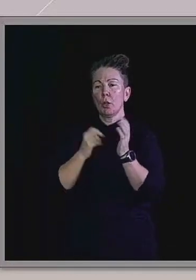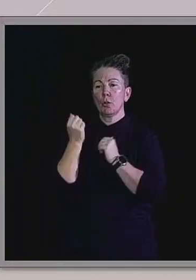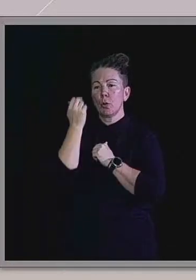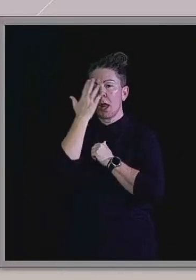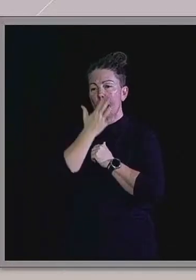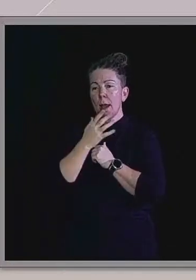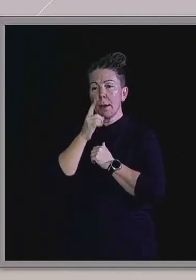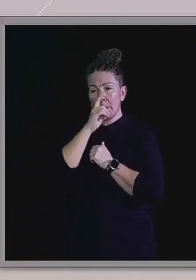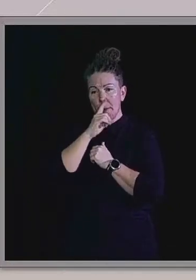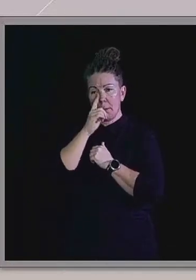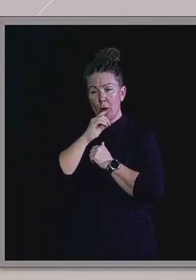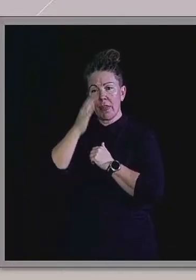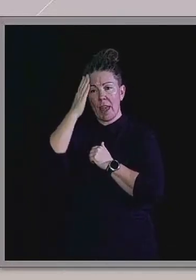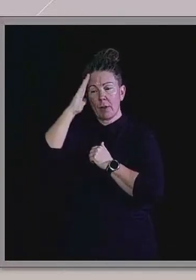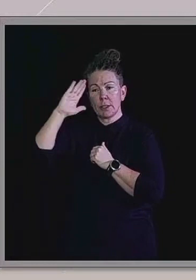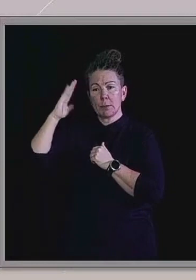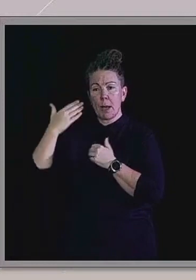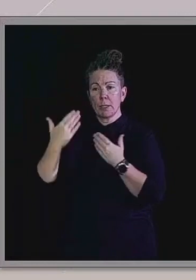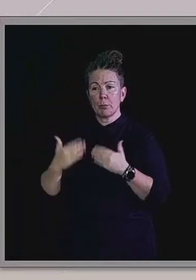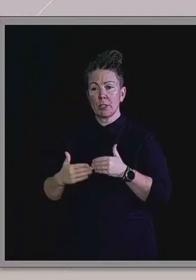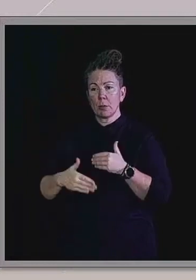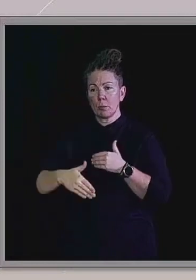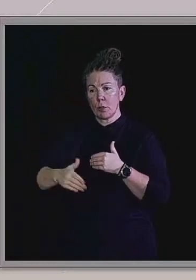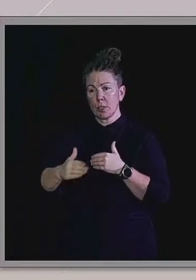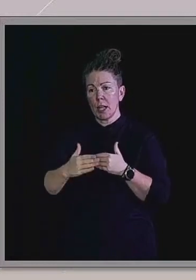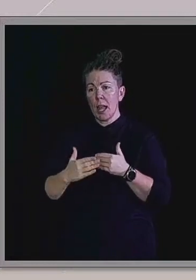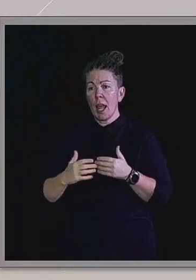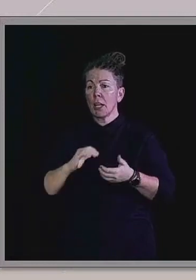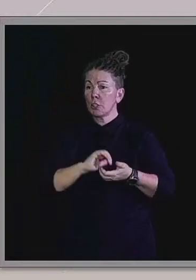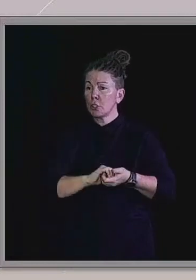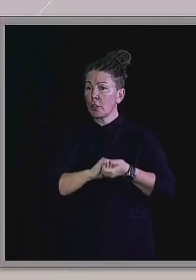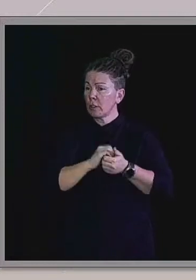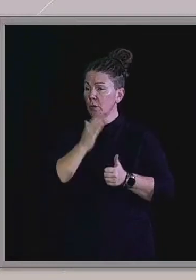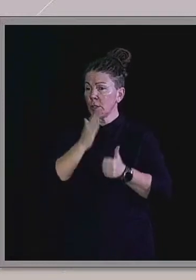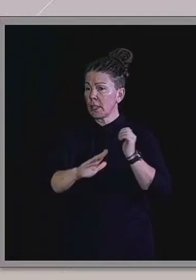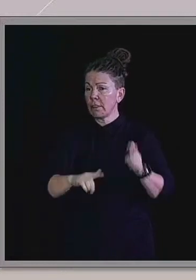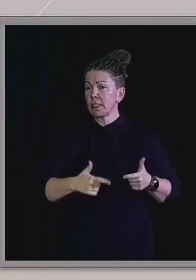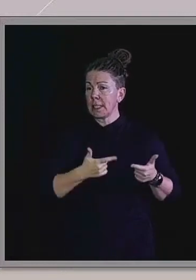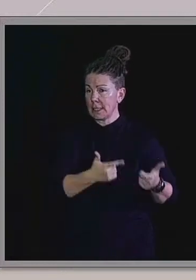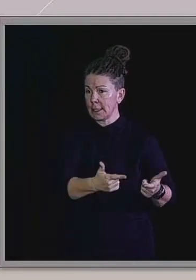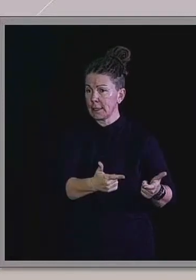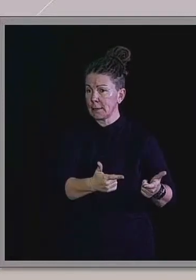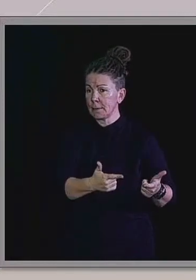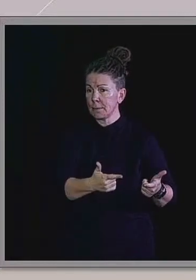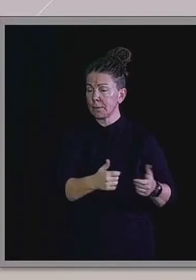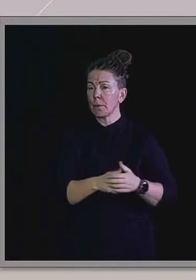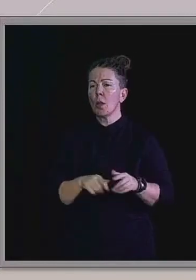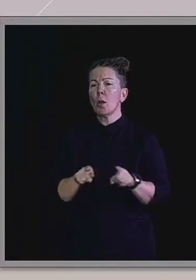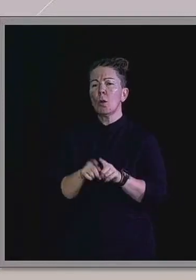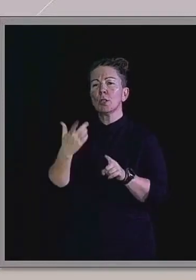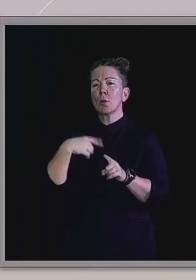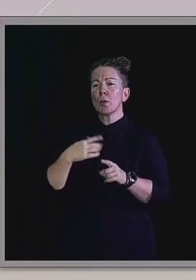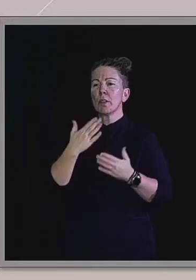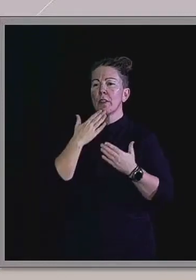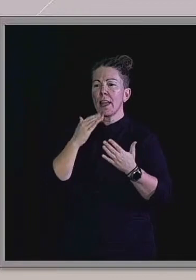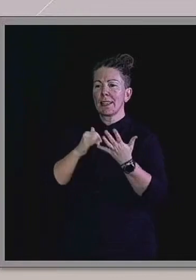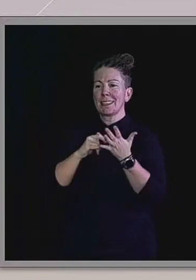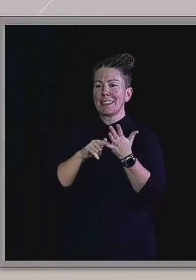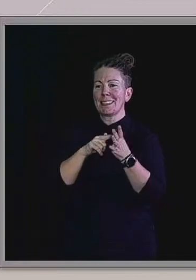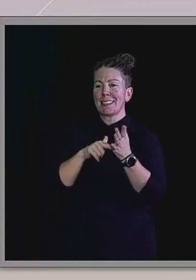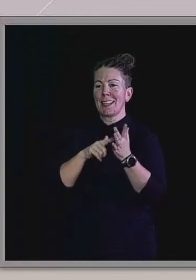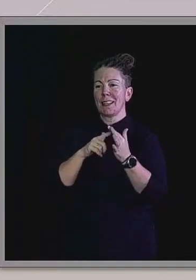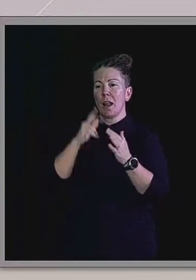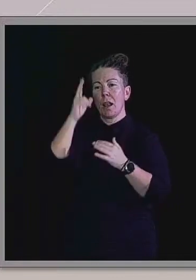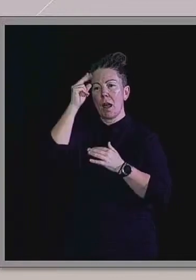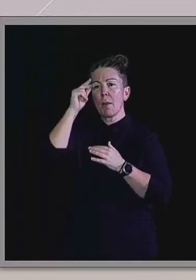present and emerging, and to acknowledge that sovereignty hasn't been ceded. And I also want to thank the State Library for hosting this